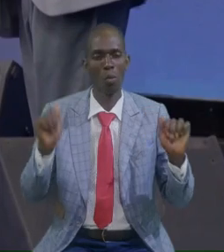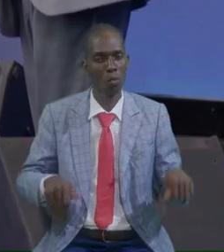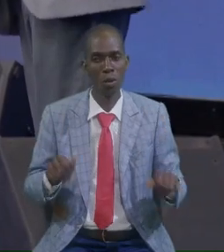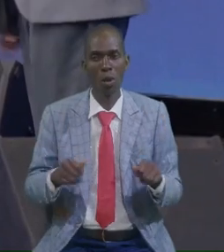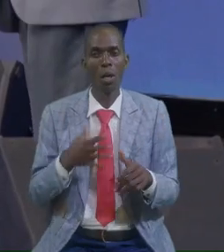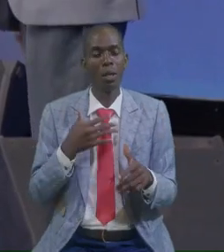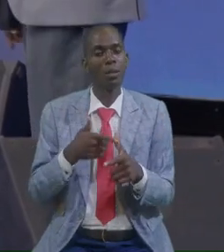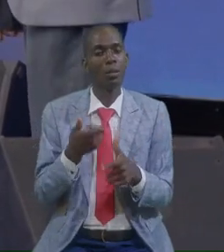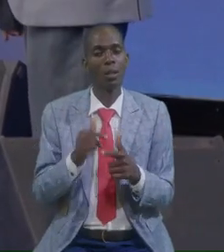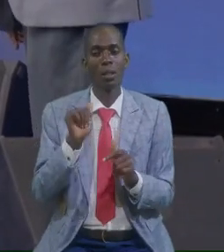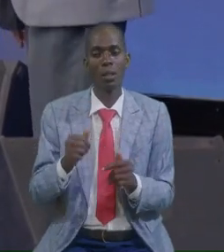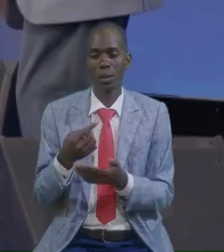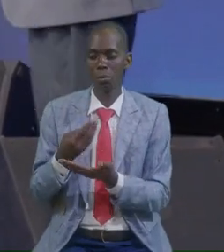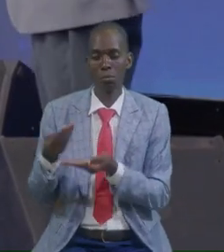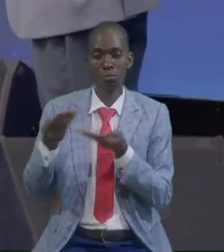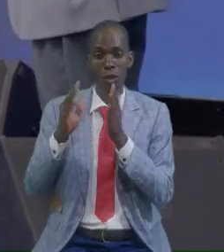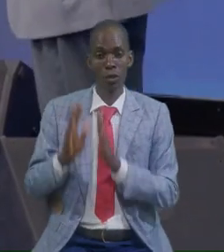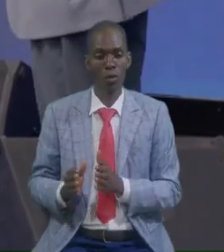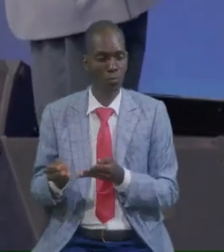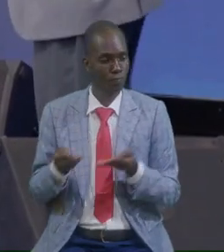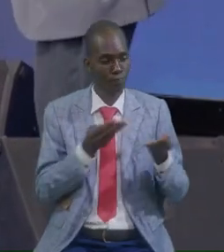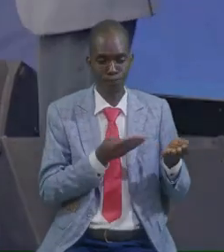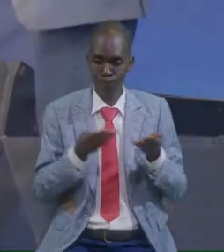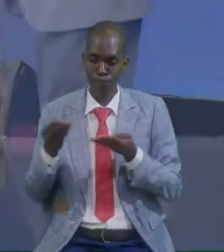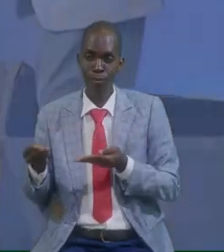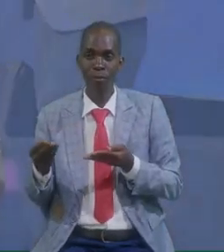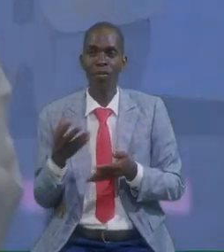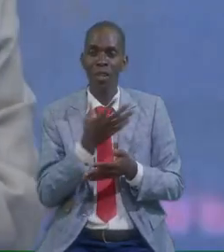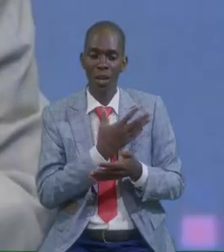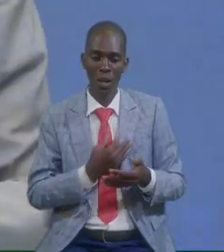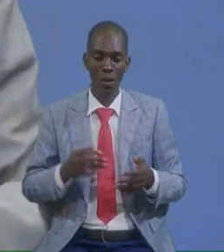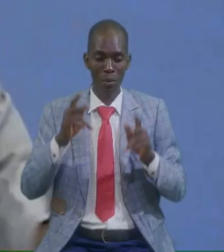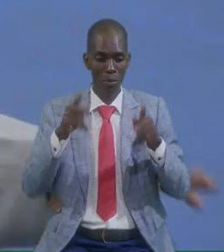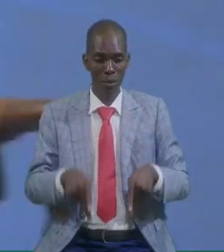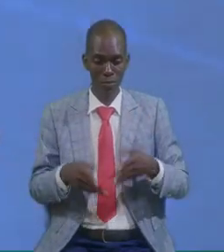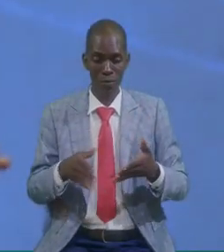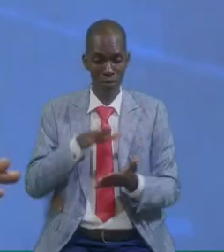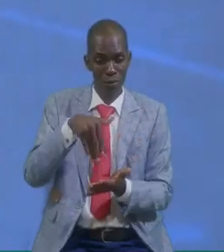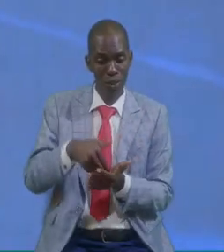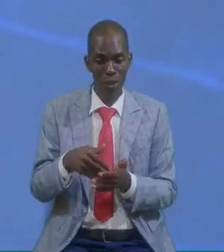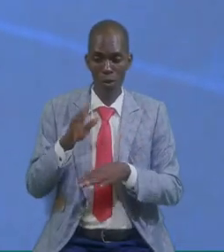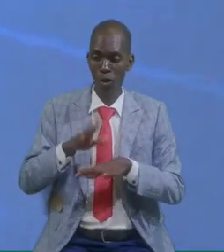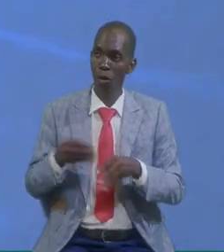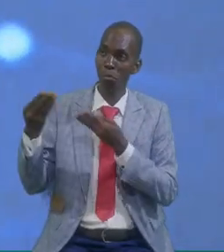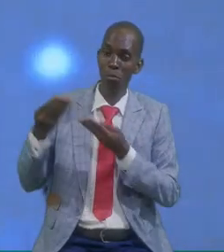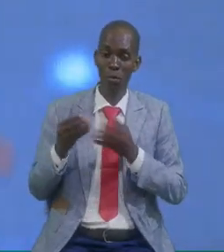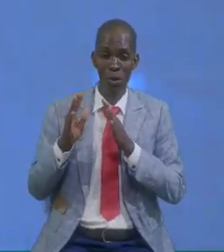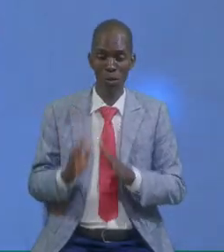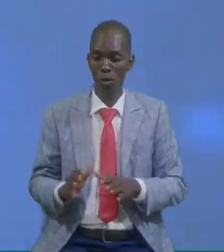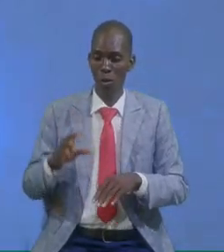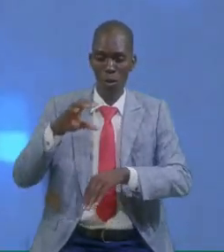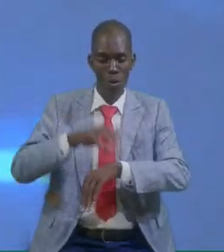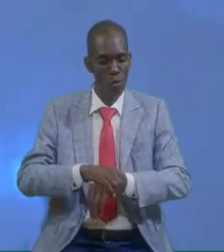a mediator comes, and he holds the hand of A, and he holds the hand of